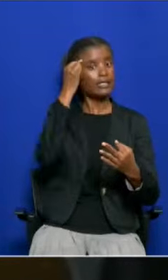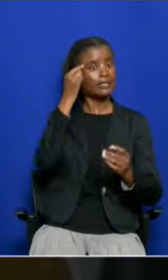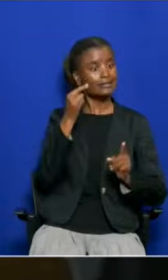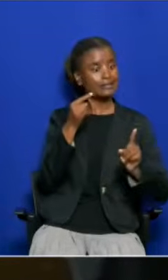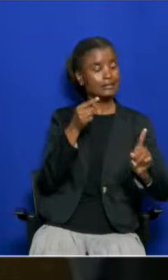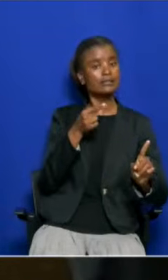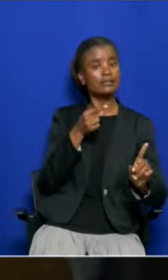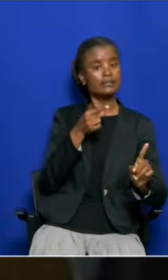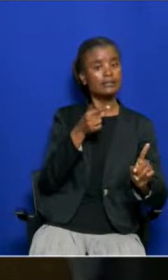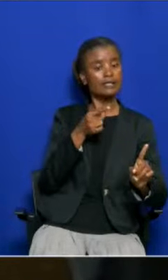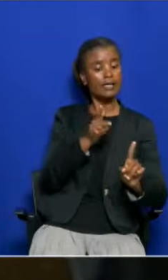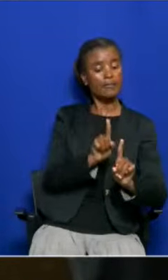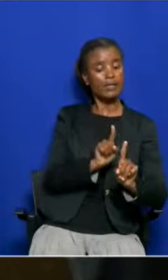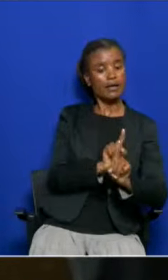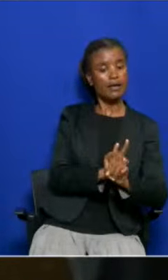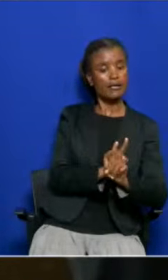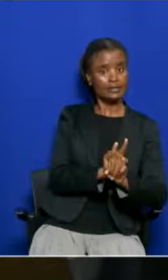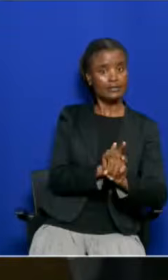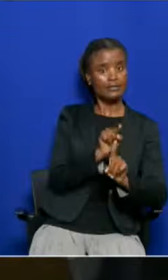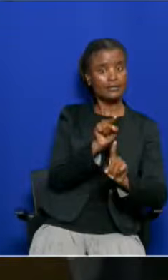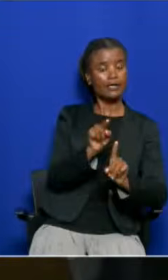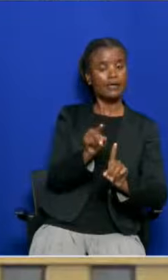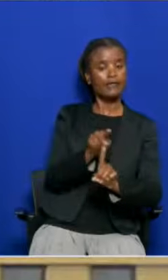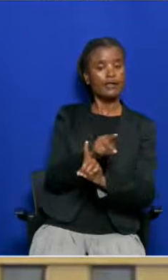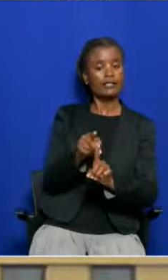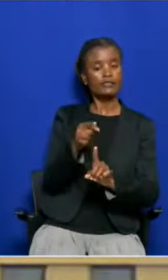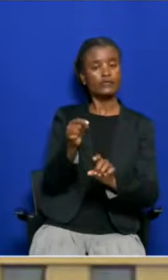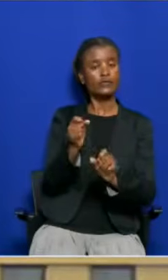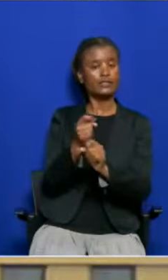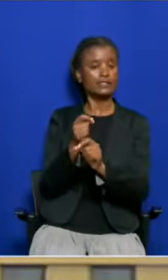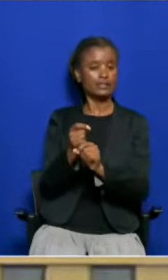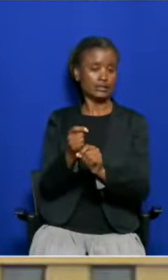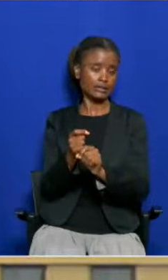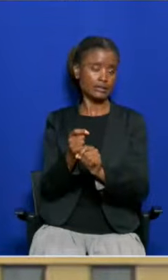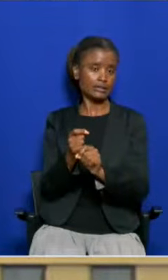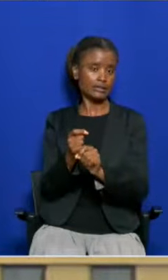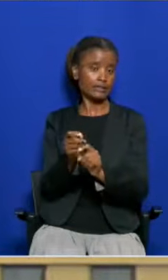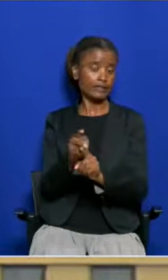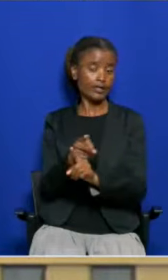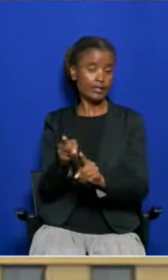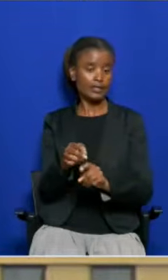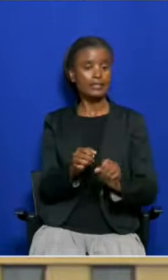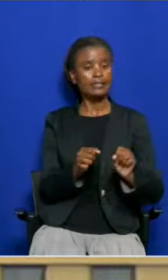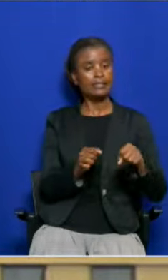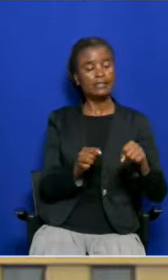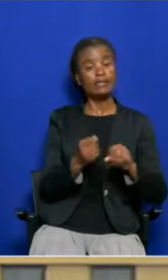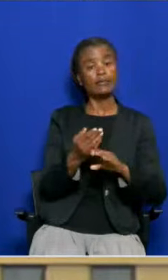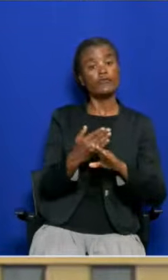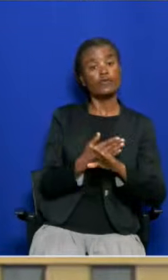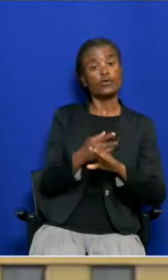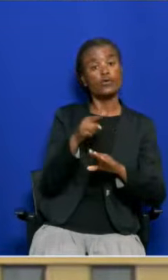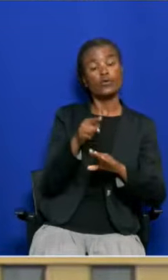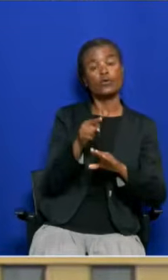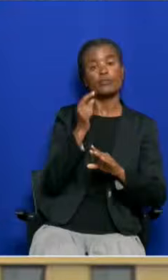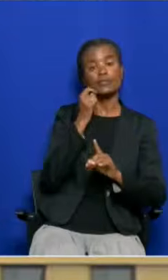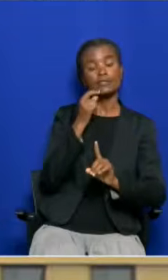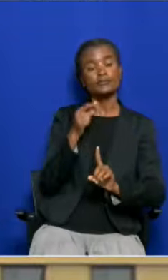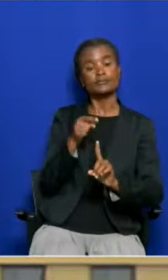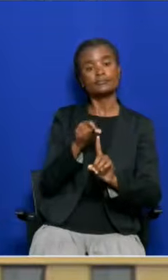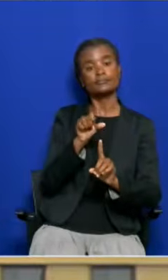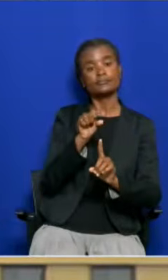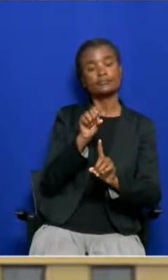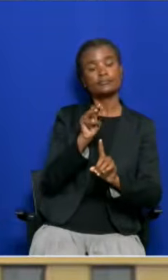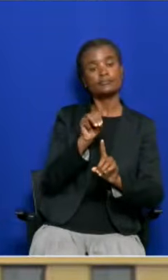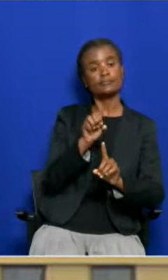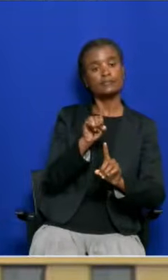directed at the family taxis. It's because of before Mr. Msibi died, they were no longer in good terms, they were